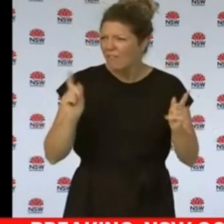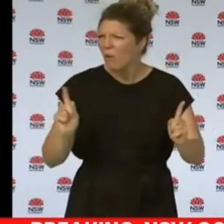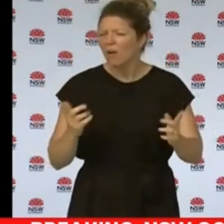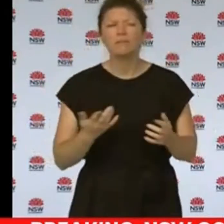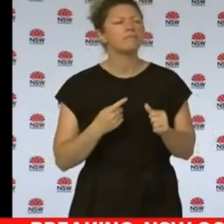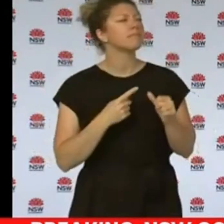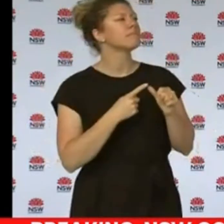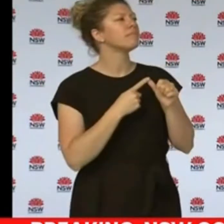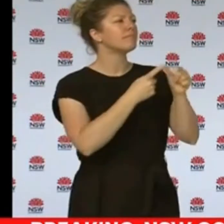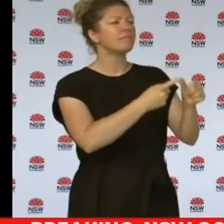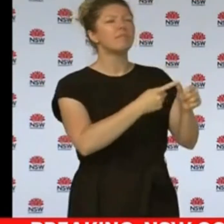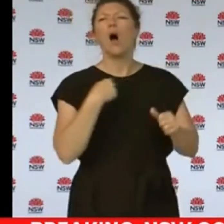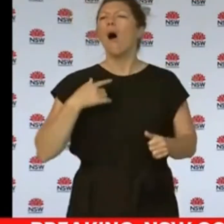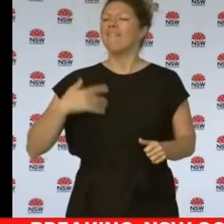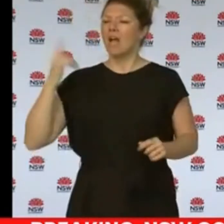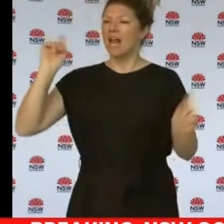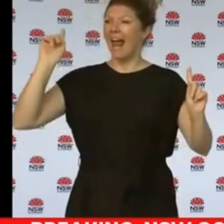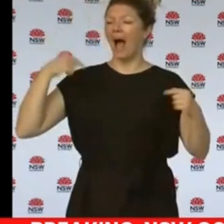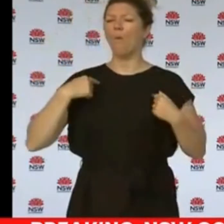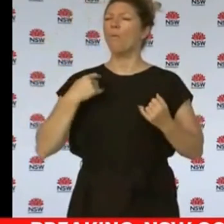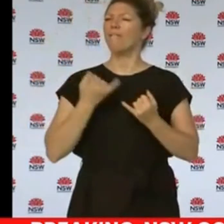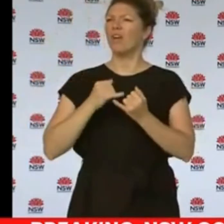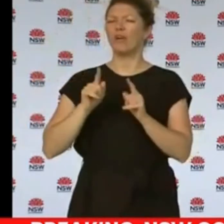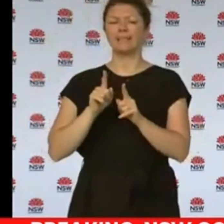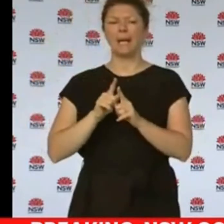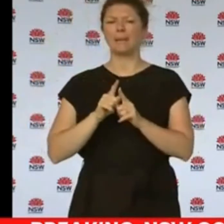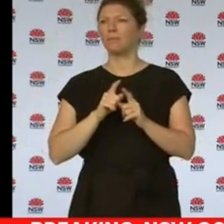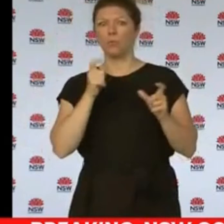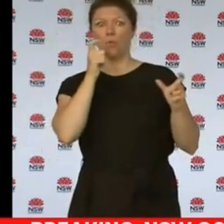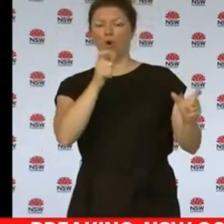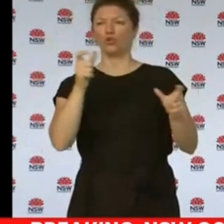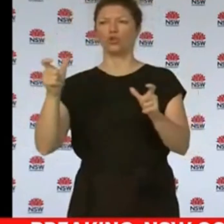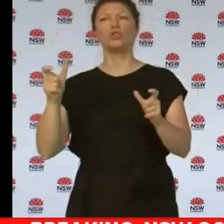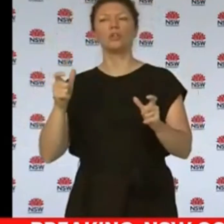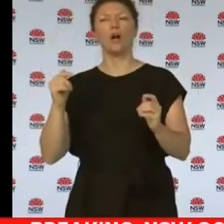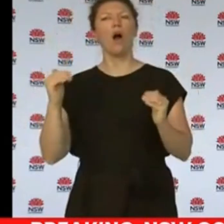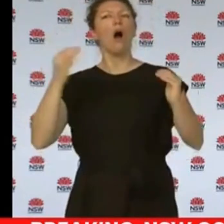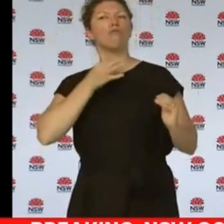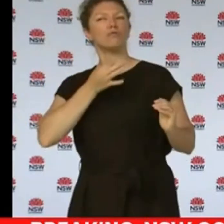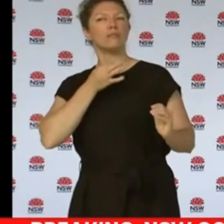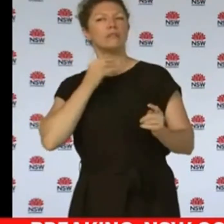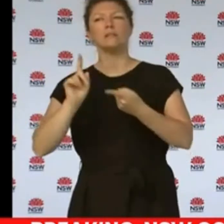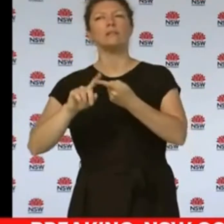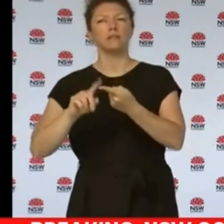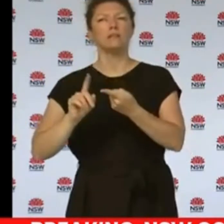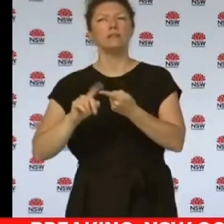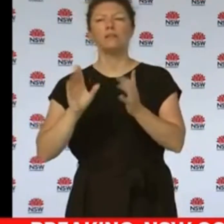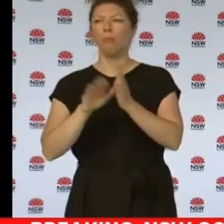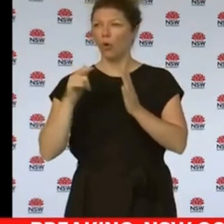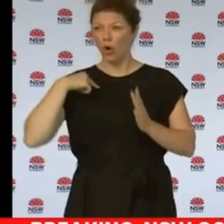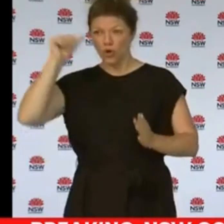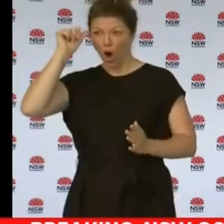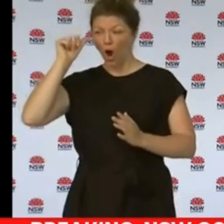careful to be, I would characterise we're in a vigilance phase. Clearly we've seen the levels of case